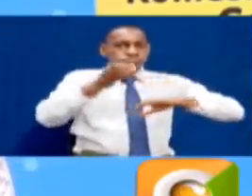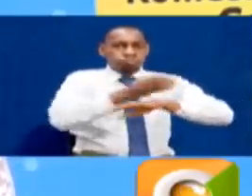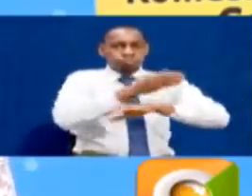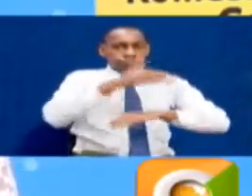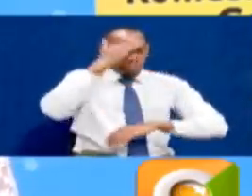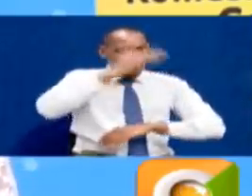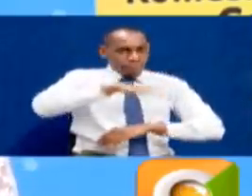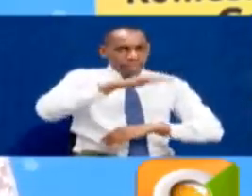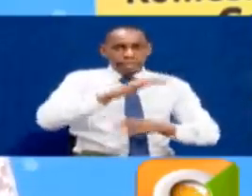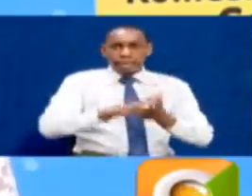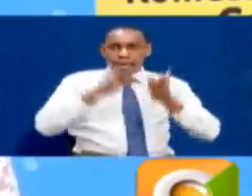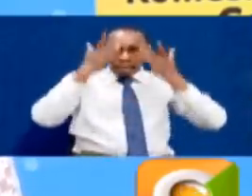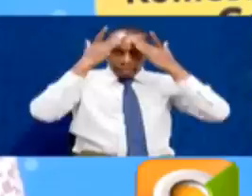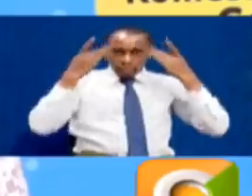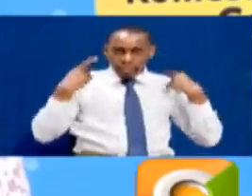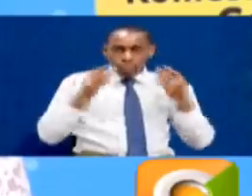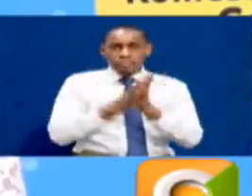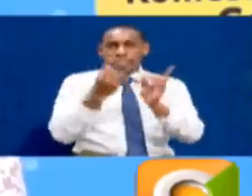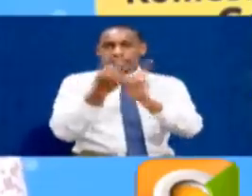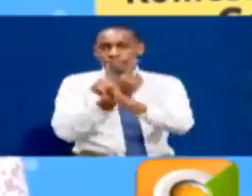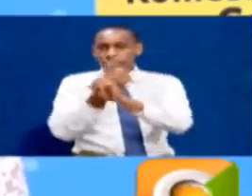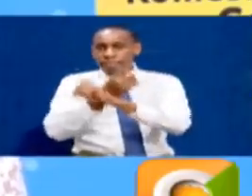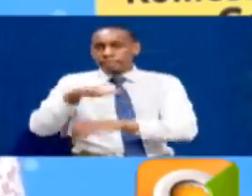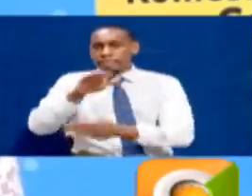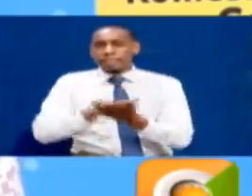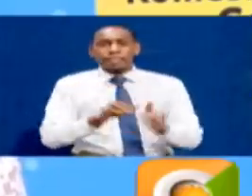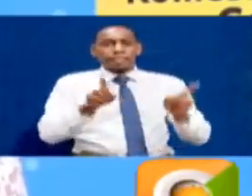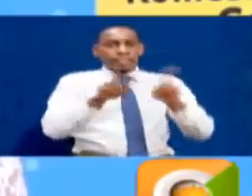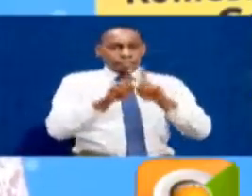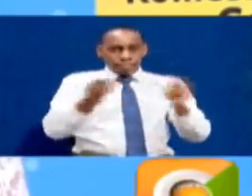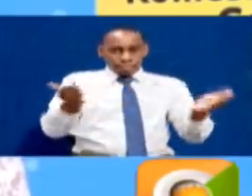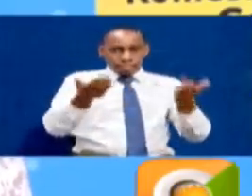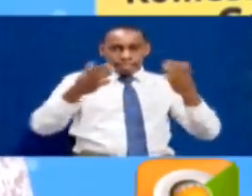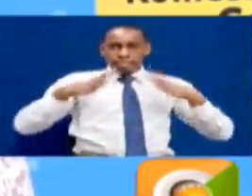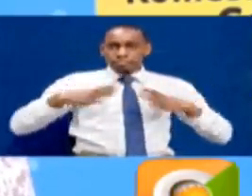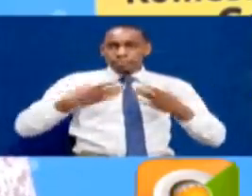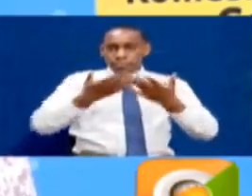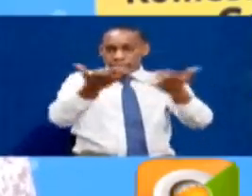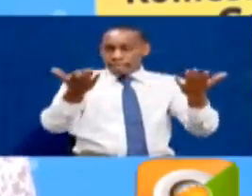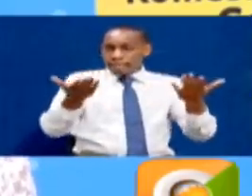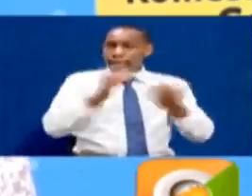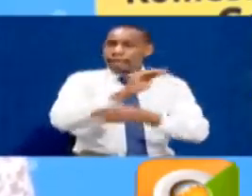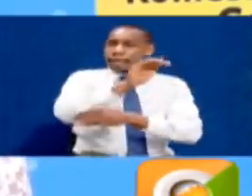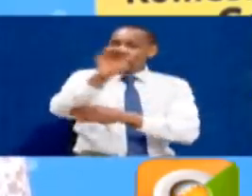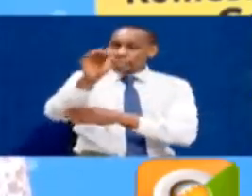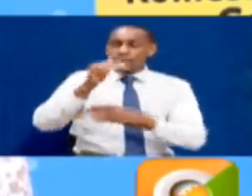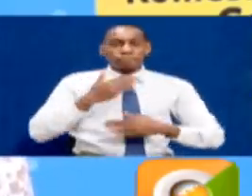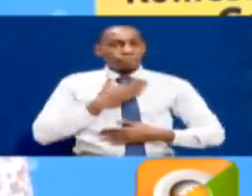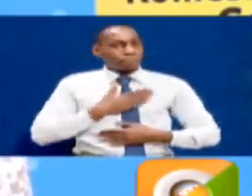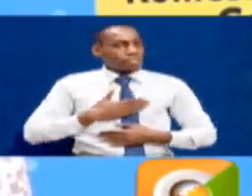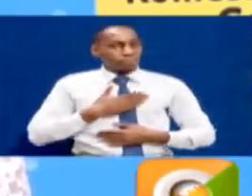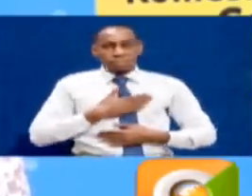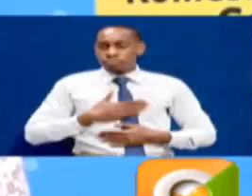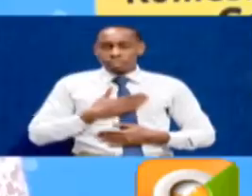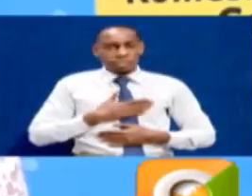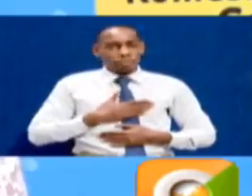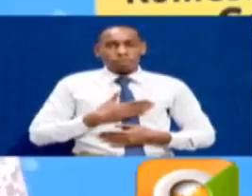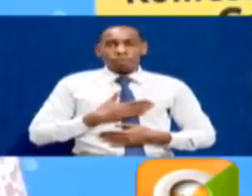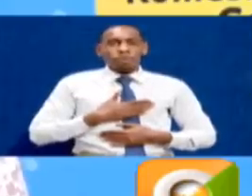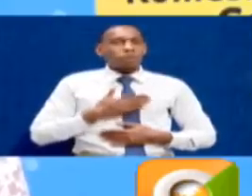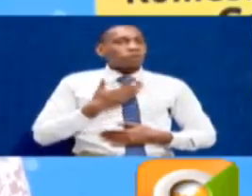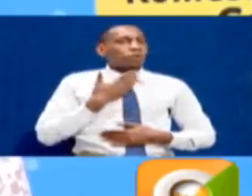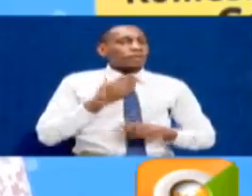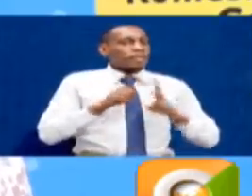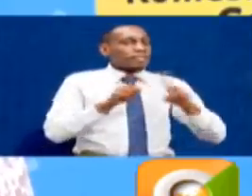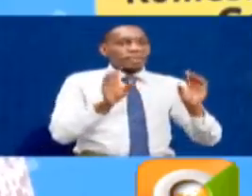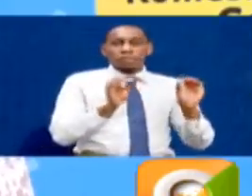in weddings, and so on. And we are urging our citizens that please, this is not something that we want to